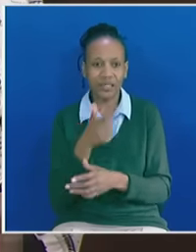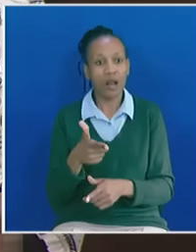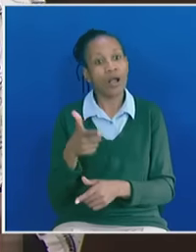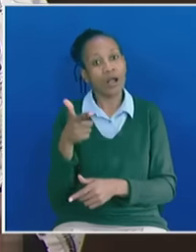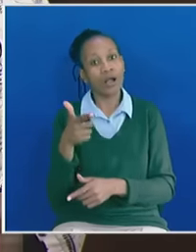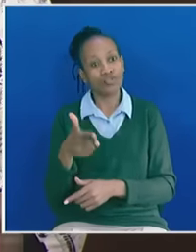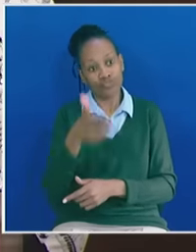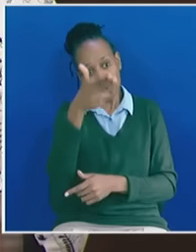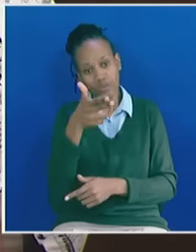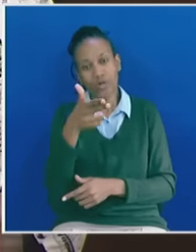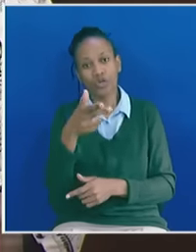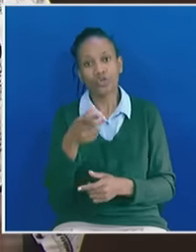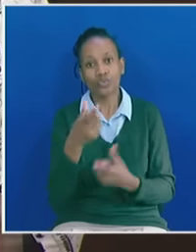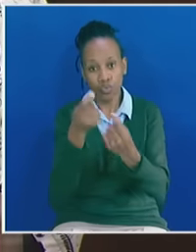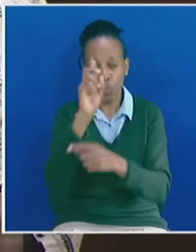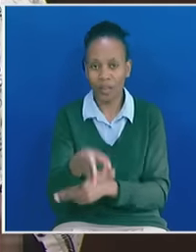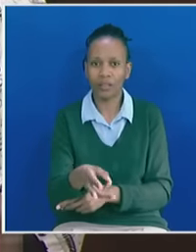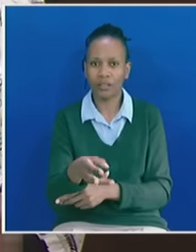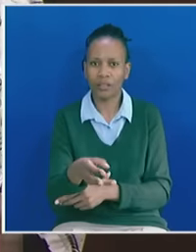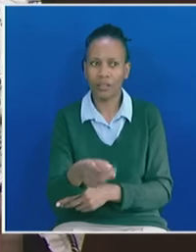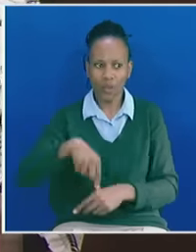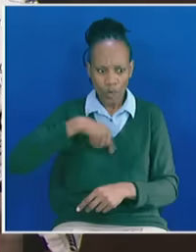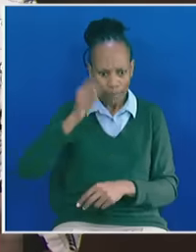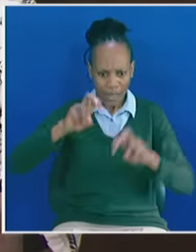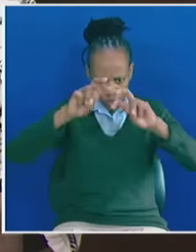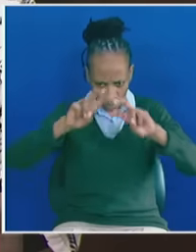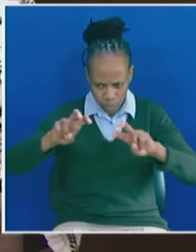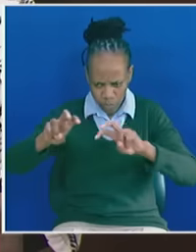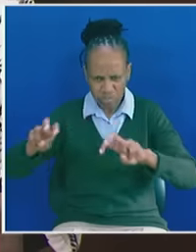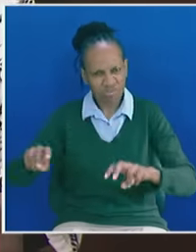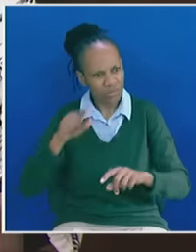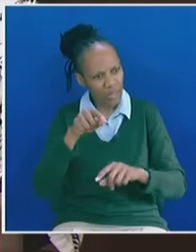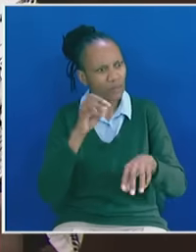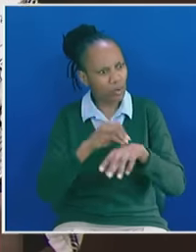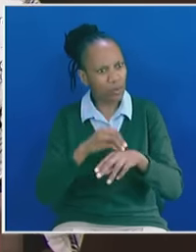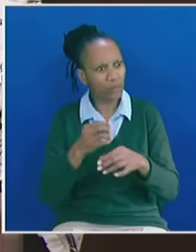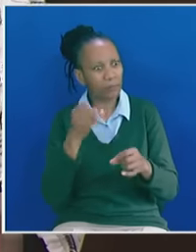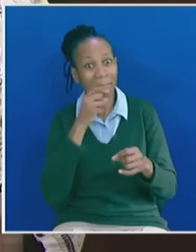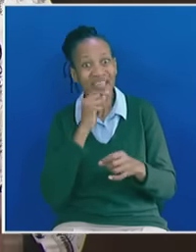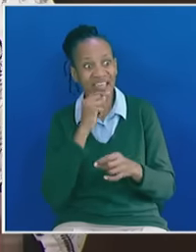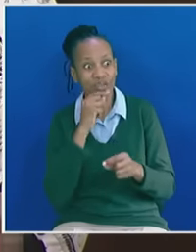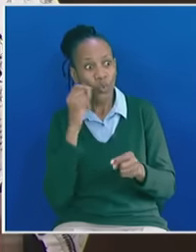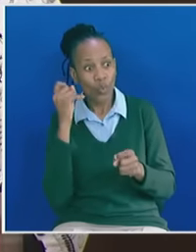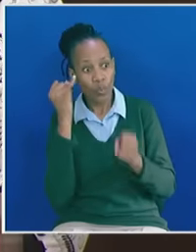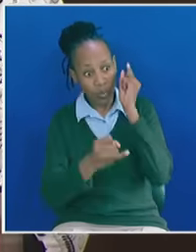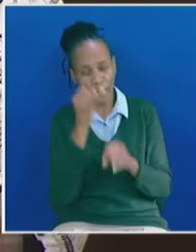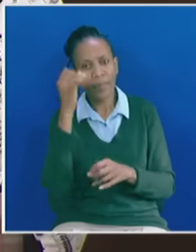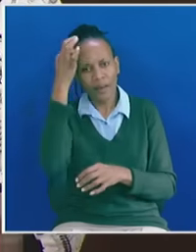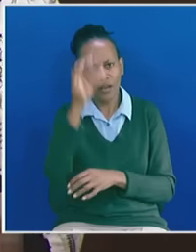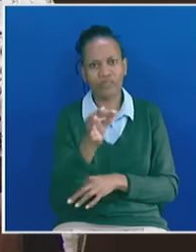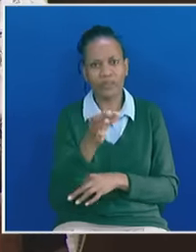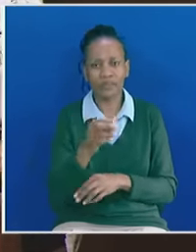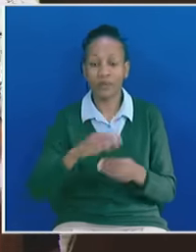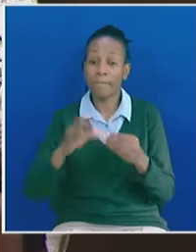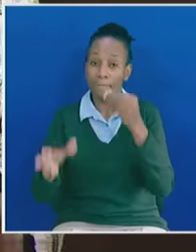all, Minister, this needs to be investigated as it can be a threat towards the state. After all, the state and its people must